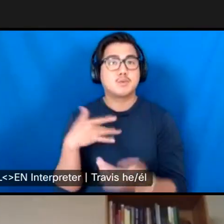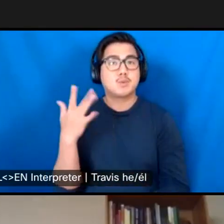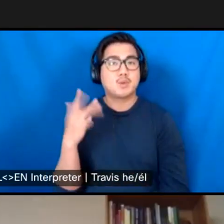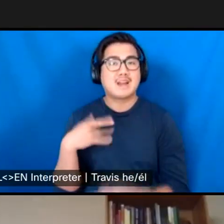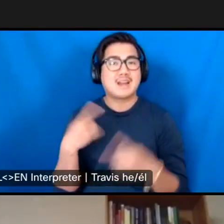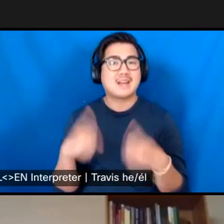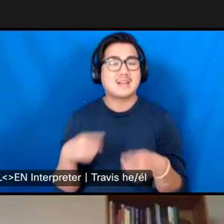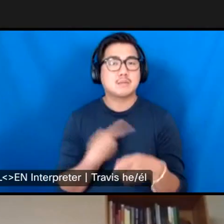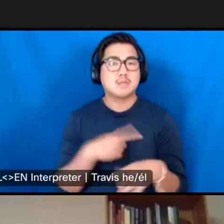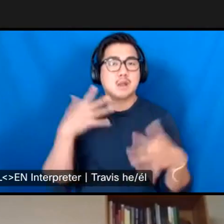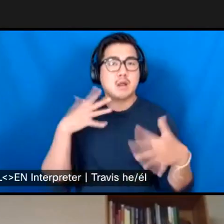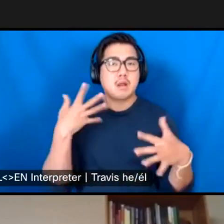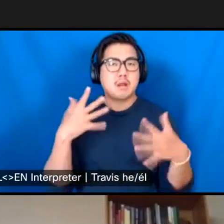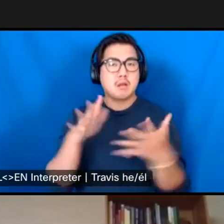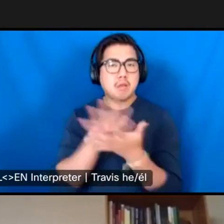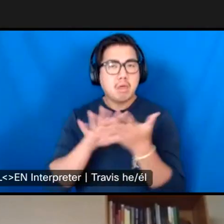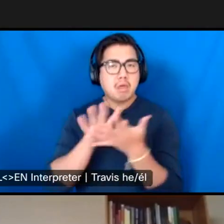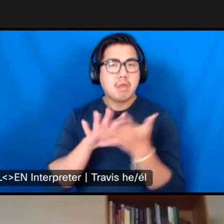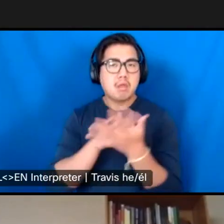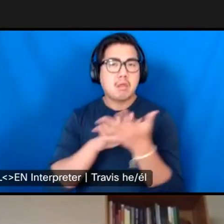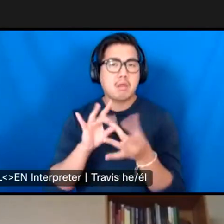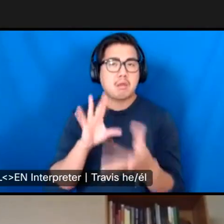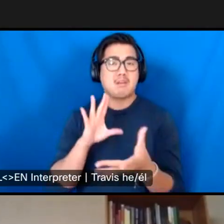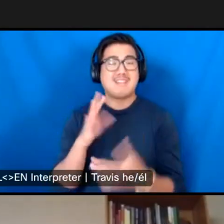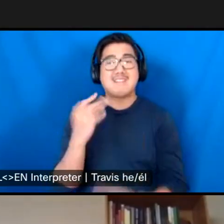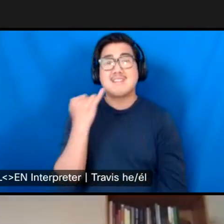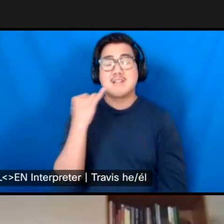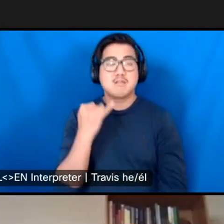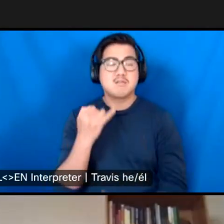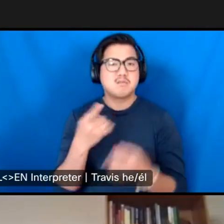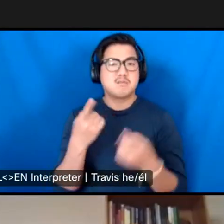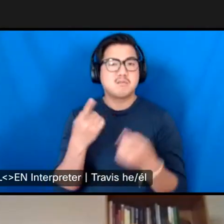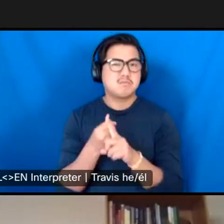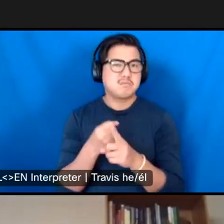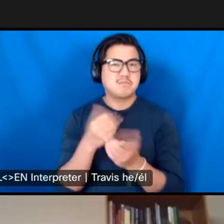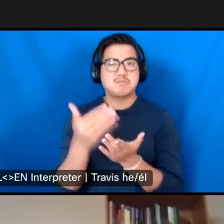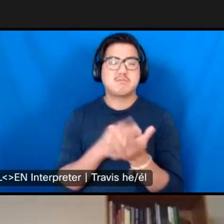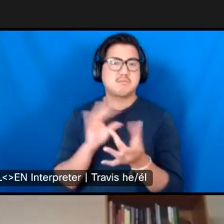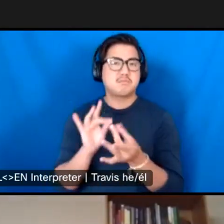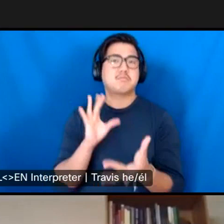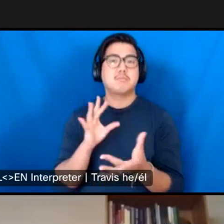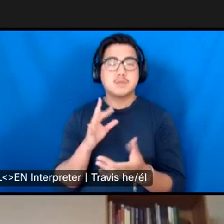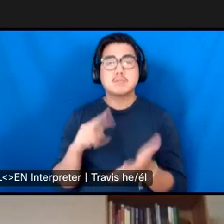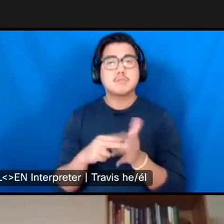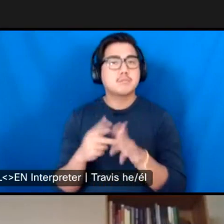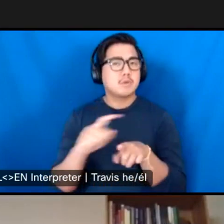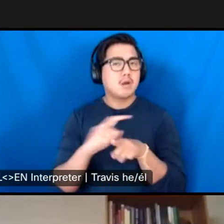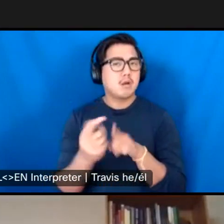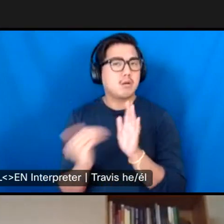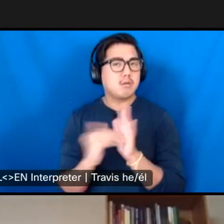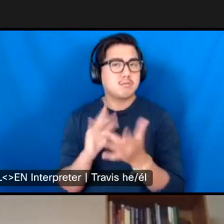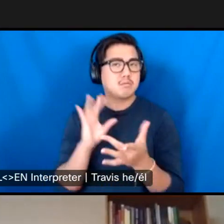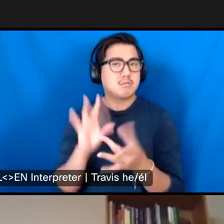if the sound is unclear at any time. If you're experiencing technical difficulties, you can directly chat